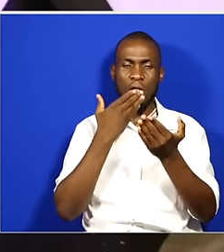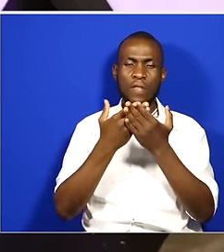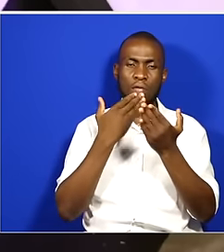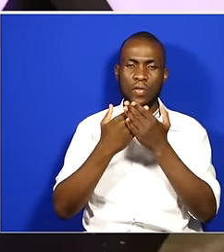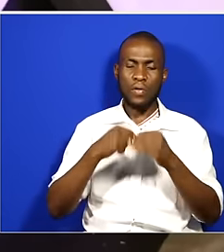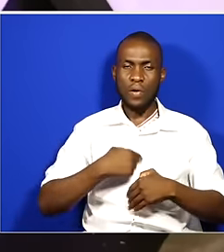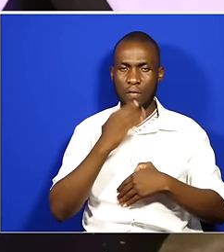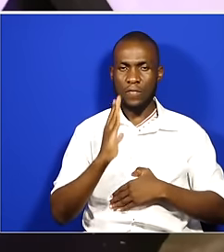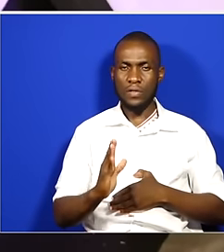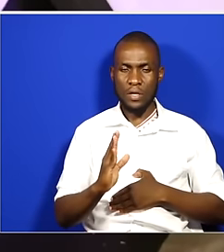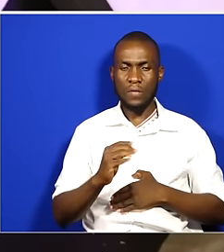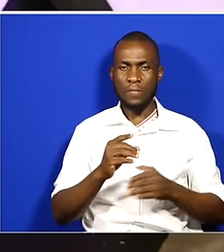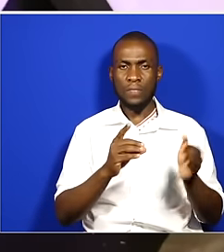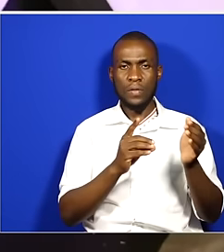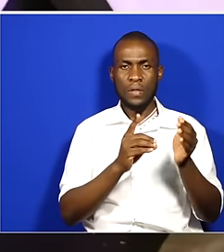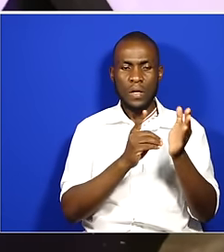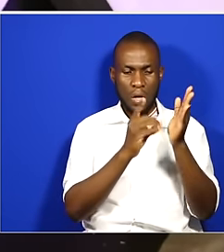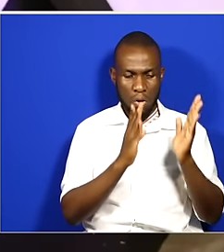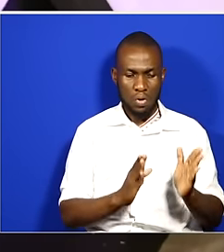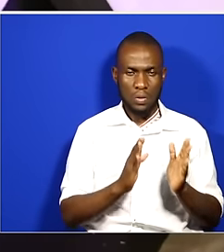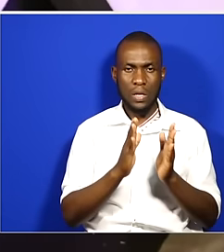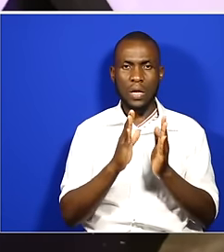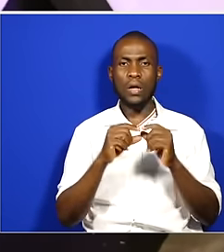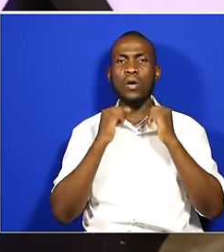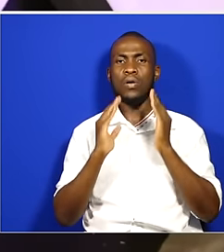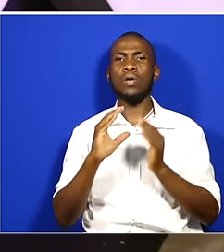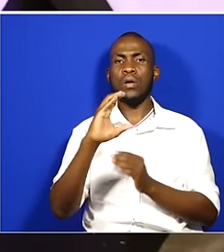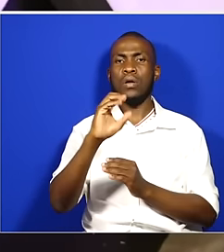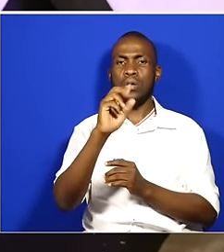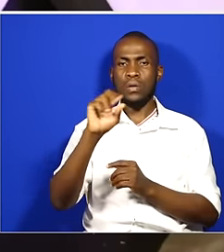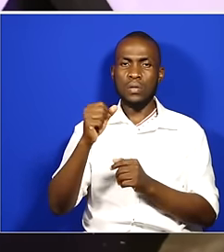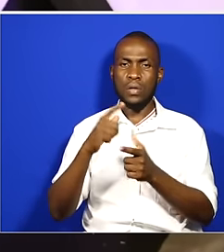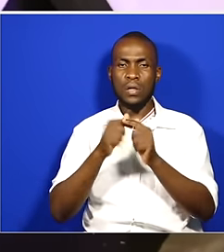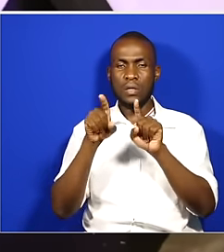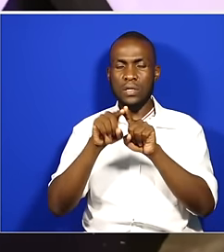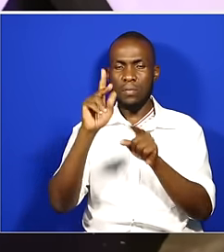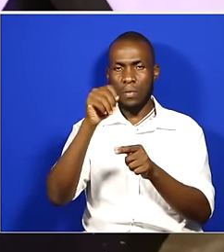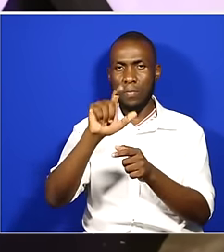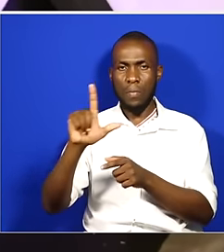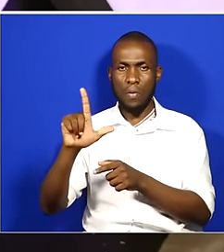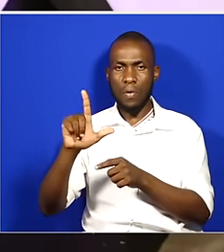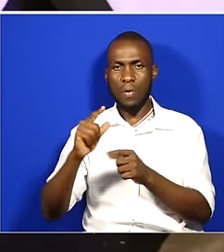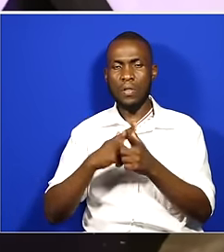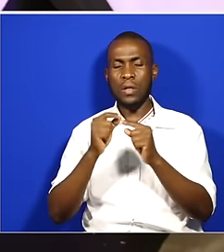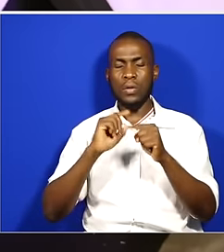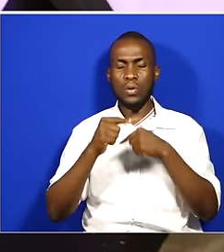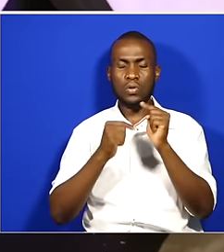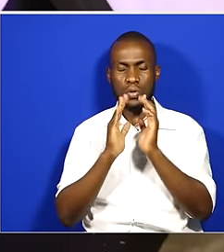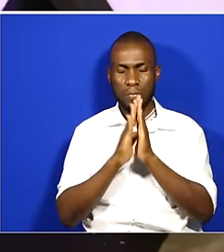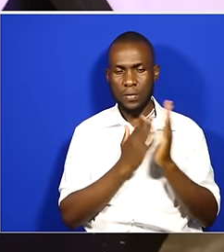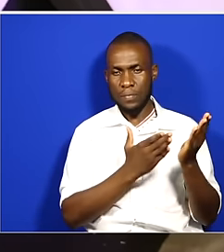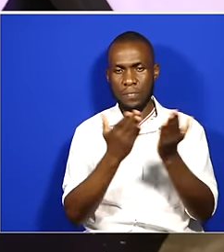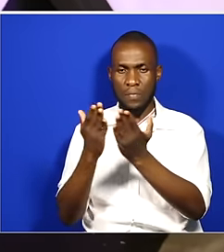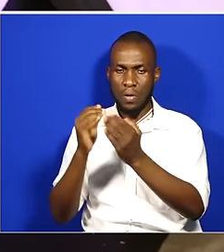to our guests, Dr. and Reverend Kohls, Paul and Lynn Kohls. We continue to pray for them and